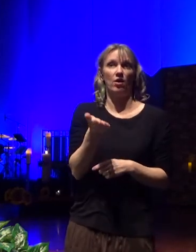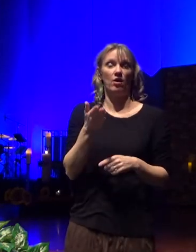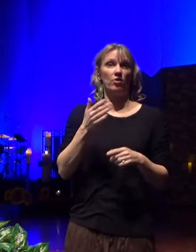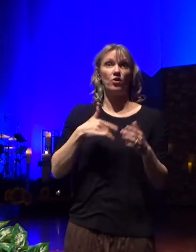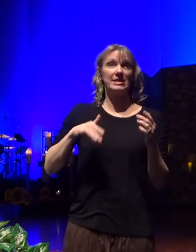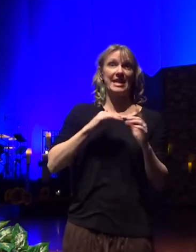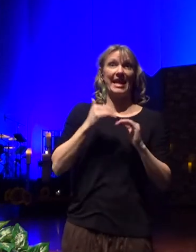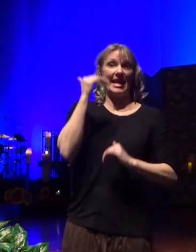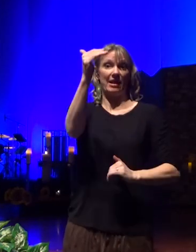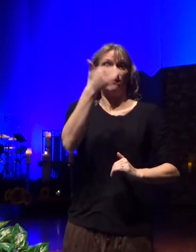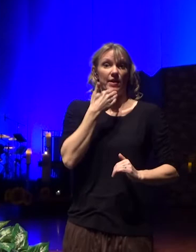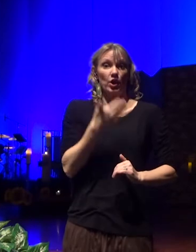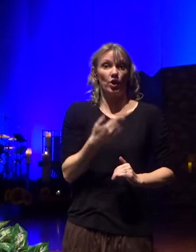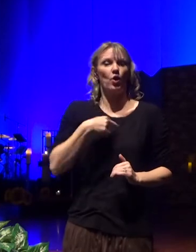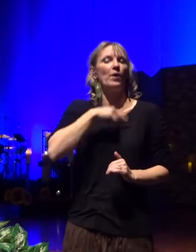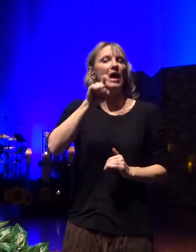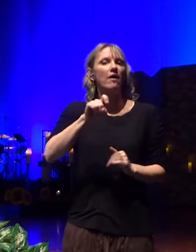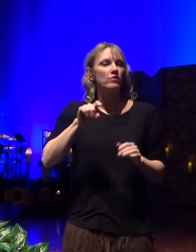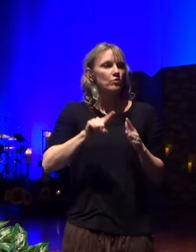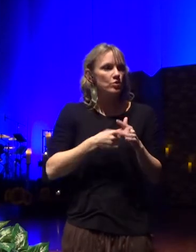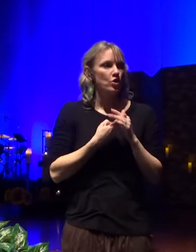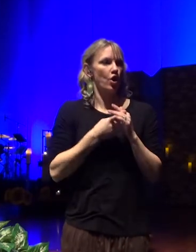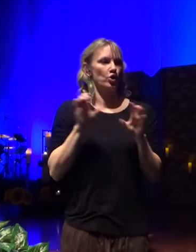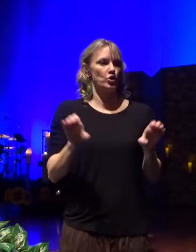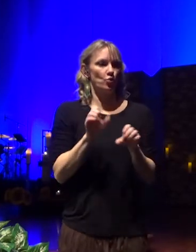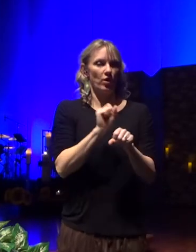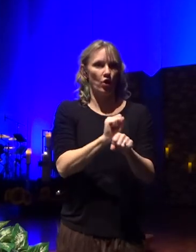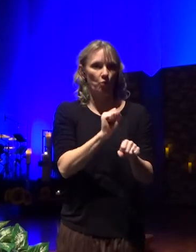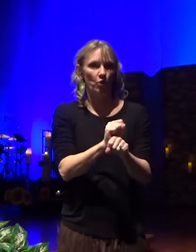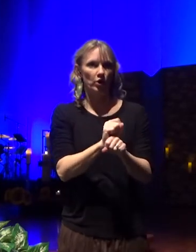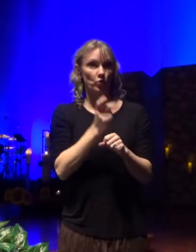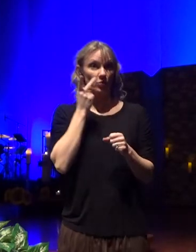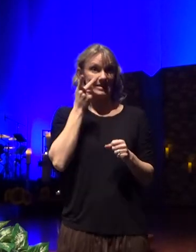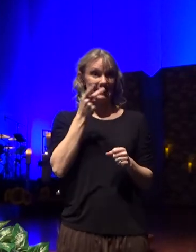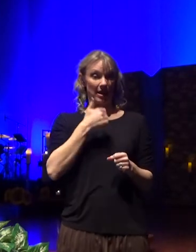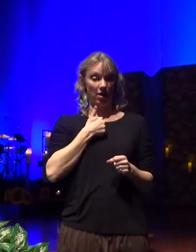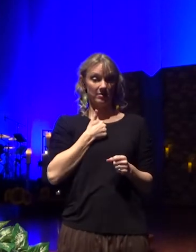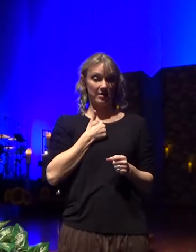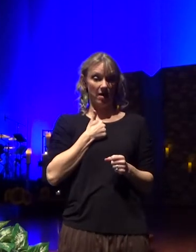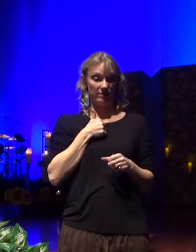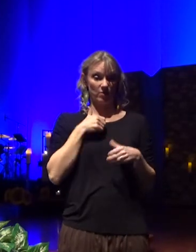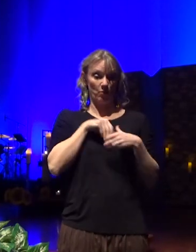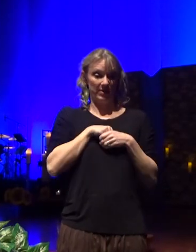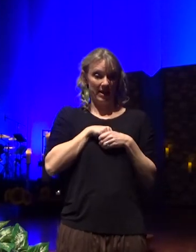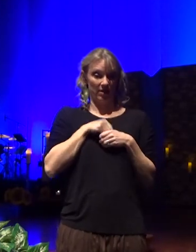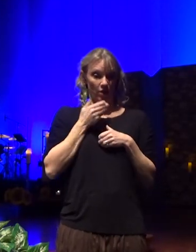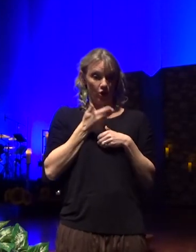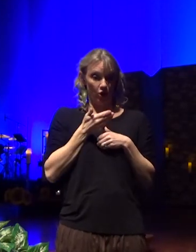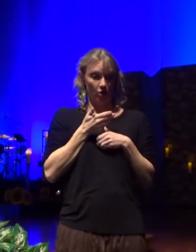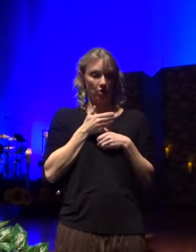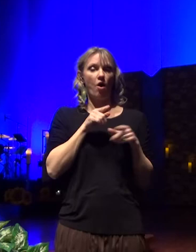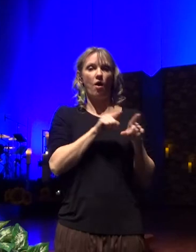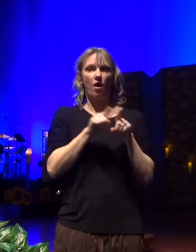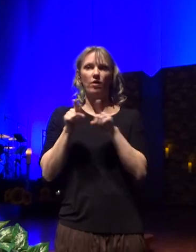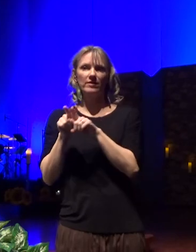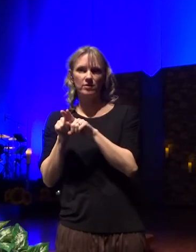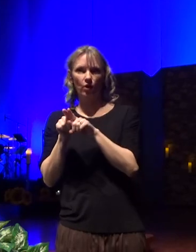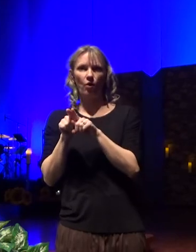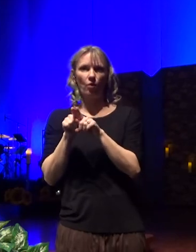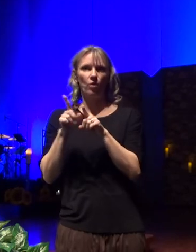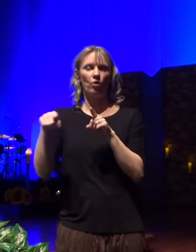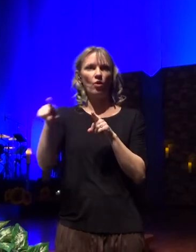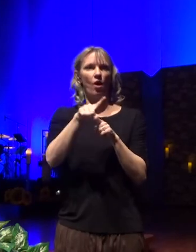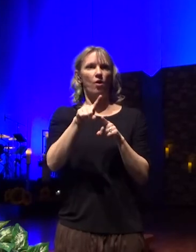all around us, and we have to start to do the work to not only see ourselves in that good, but to overcome